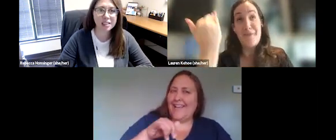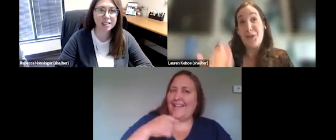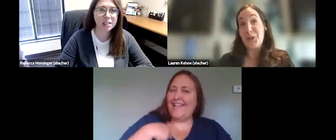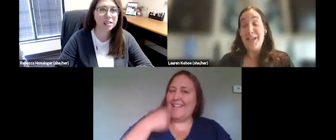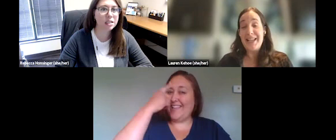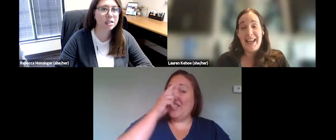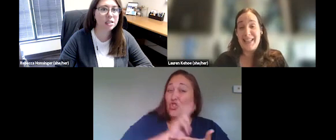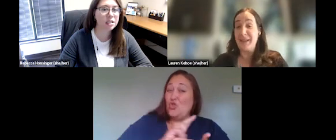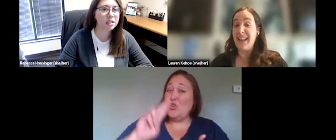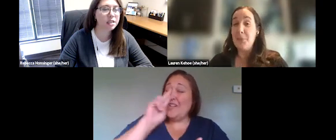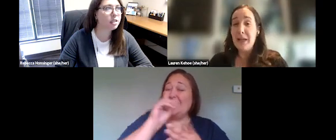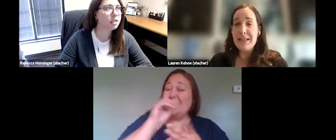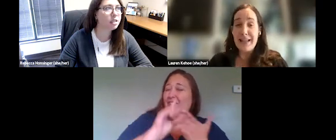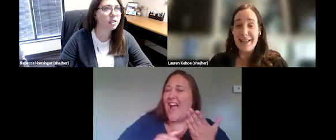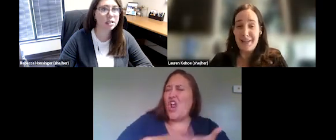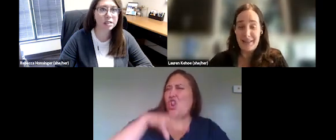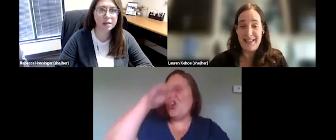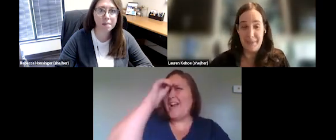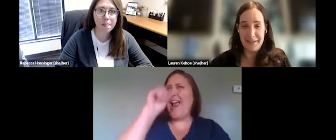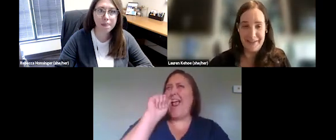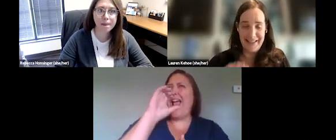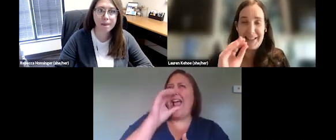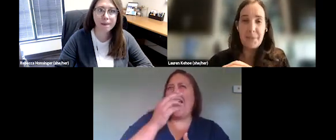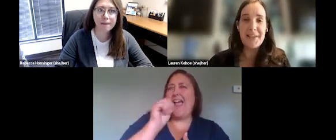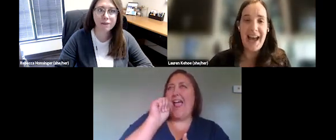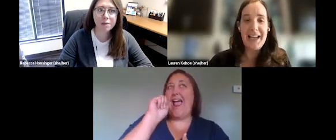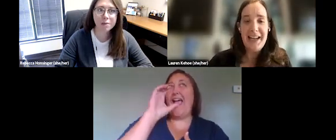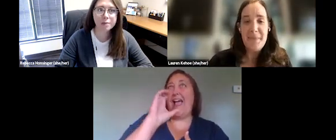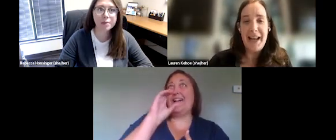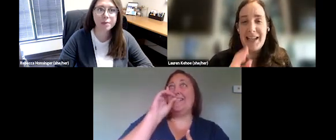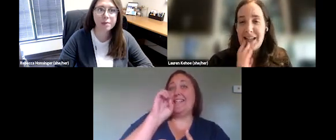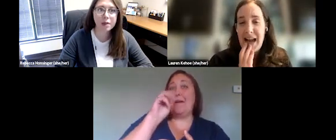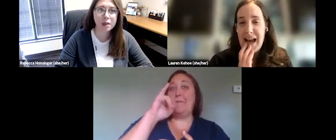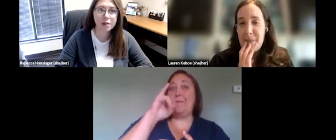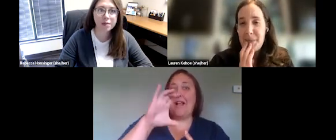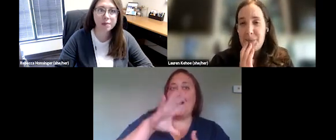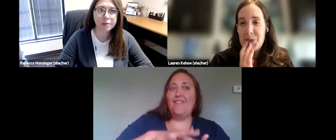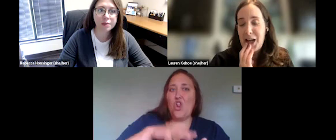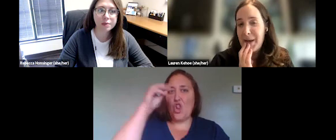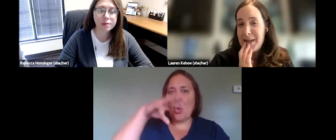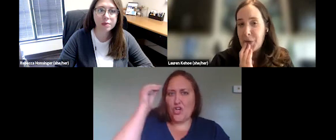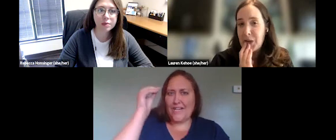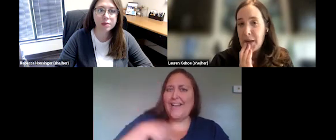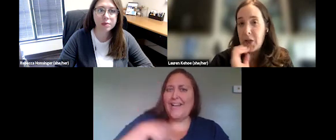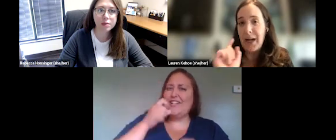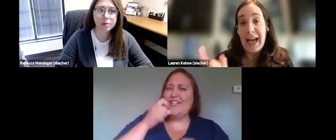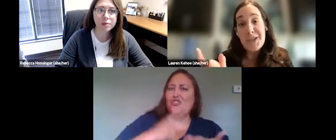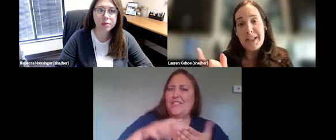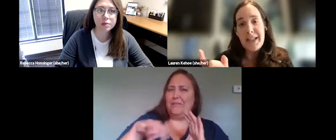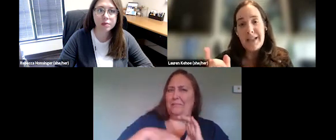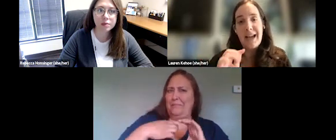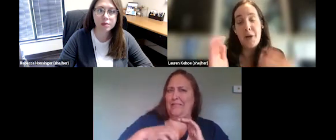Universal Design for Learning in Academic Libraries. I think it's as simple as that, but I can check my email really quickly,